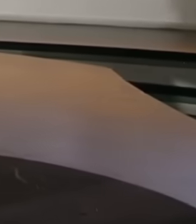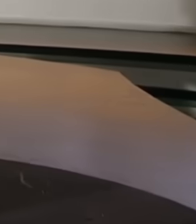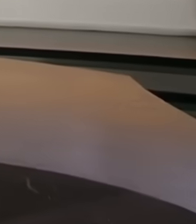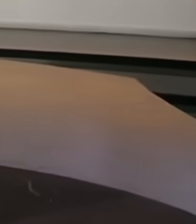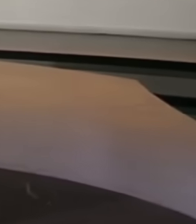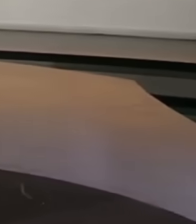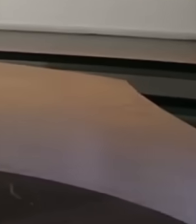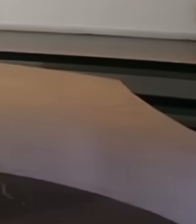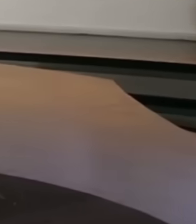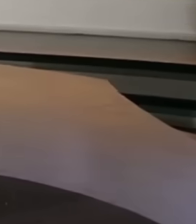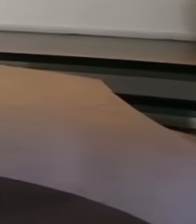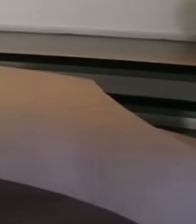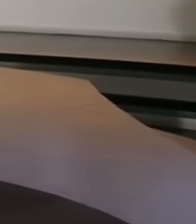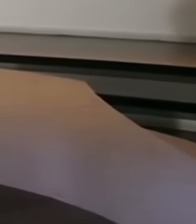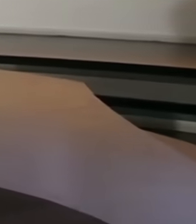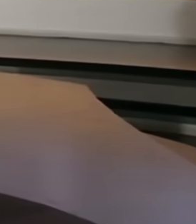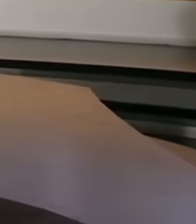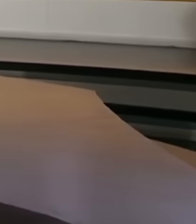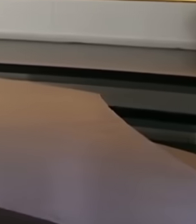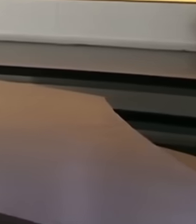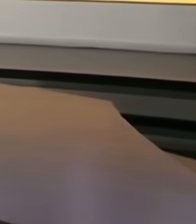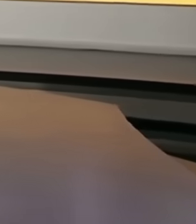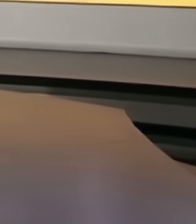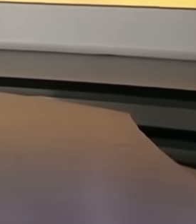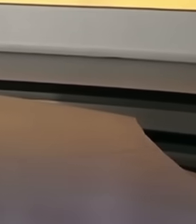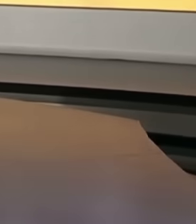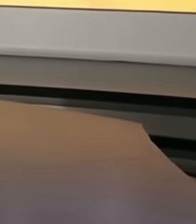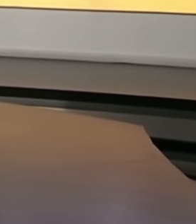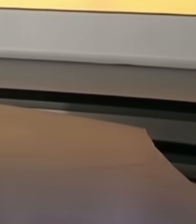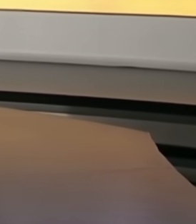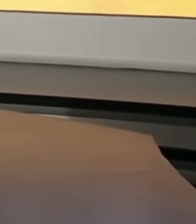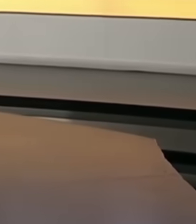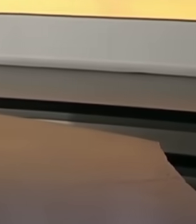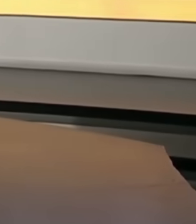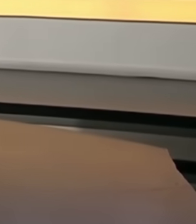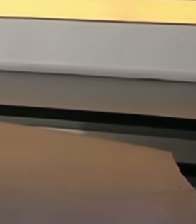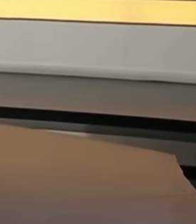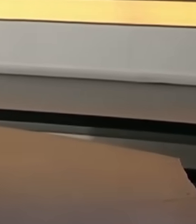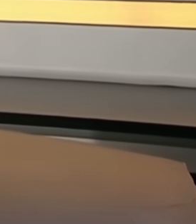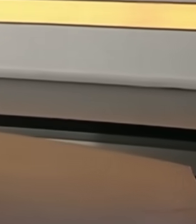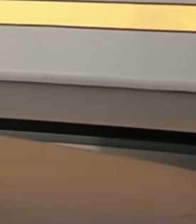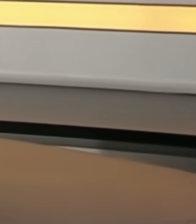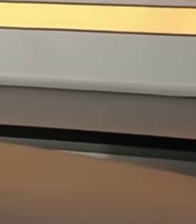about just over 700,000, almost reaching that 800,000 mark,